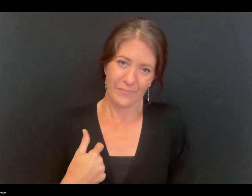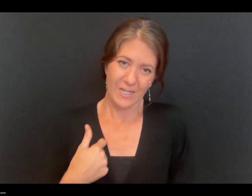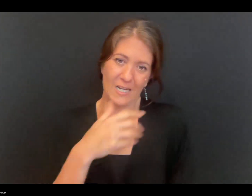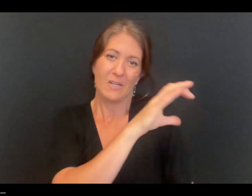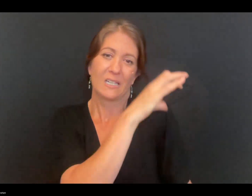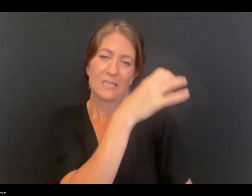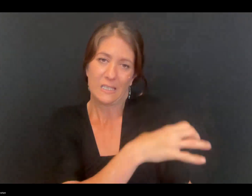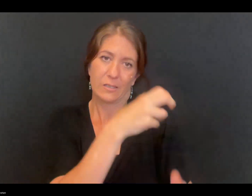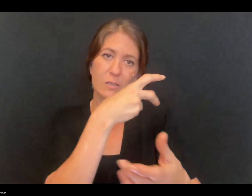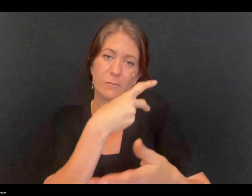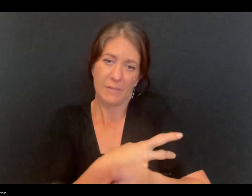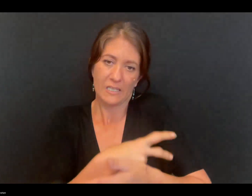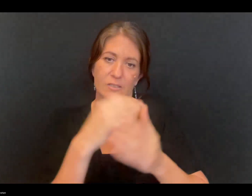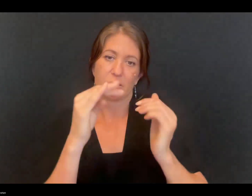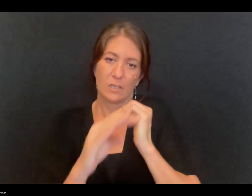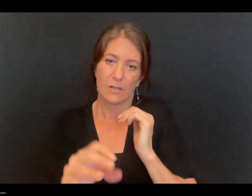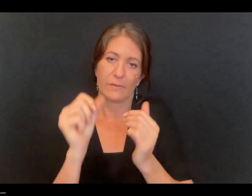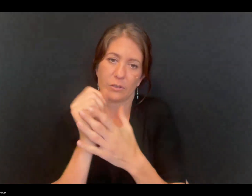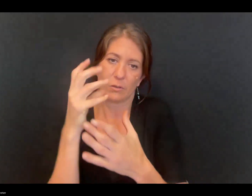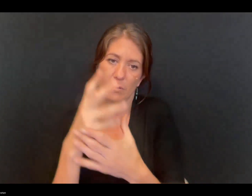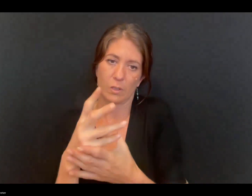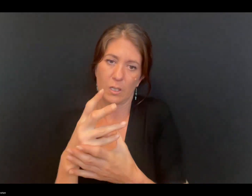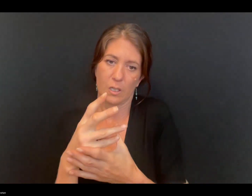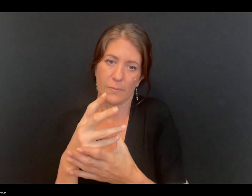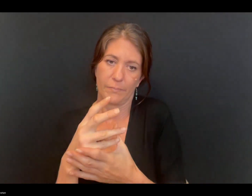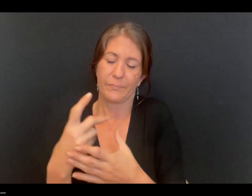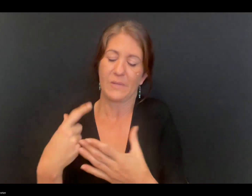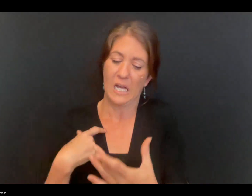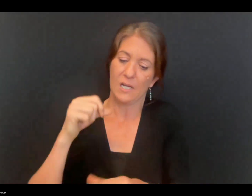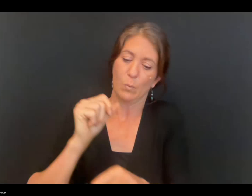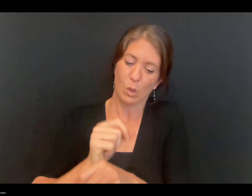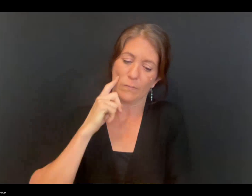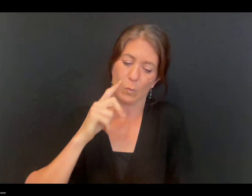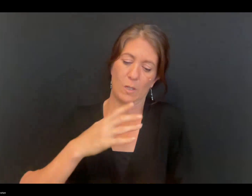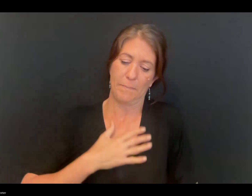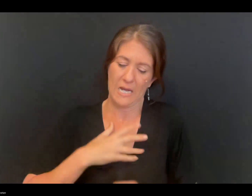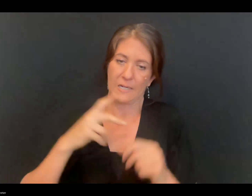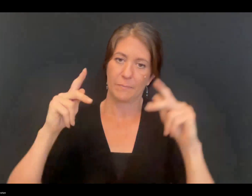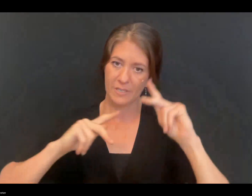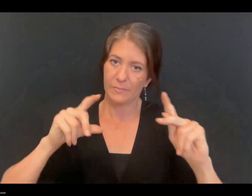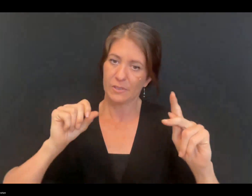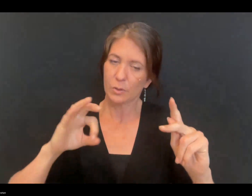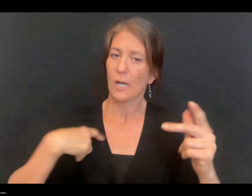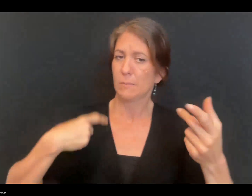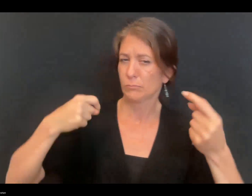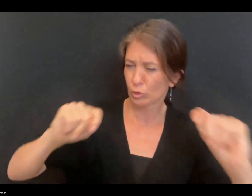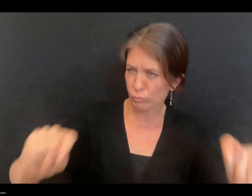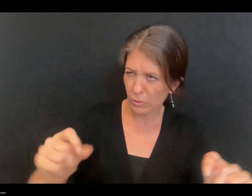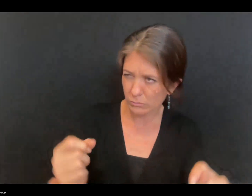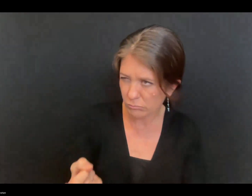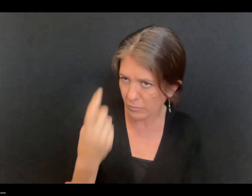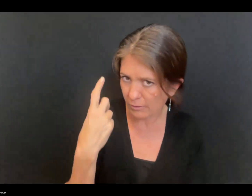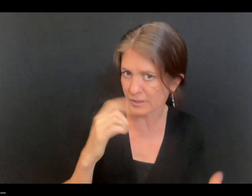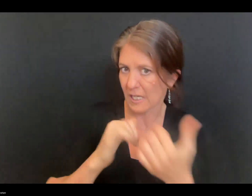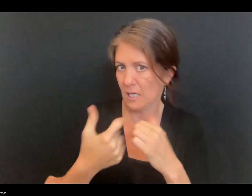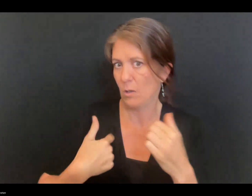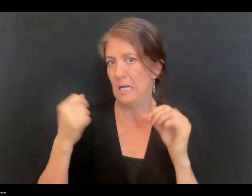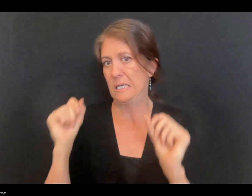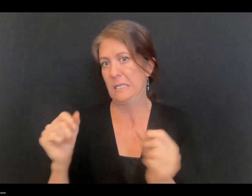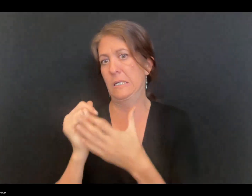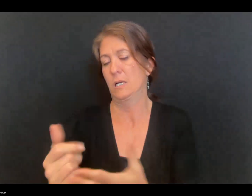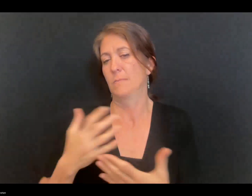worker. So I am truly a social worker and I work for my people. So I'm just really trying to get a good hand on how I can help my community to